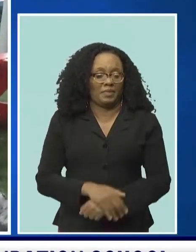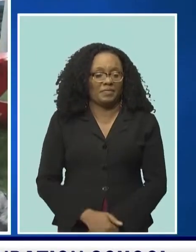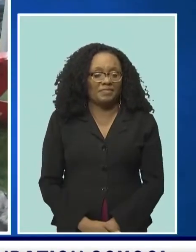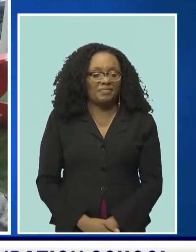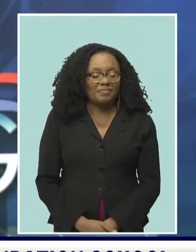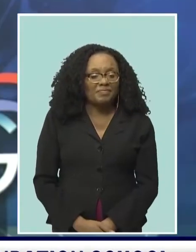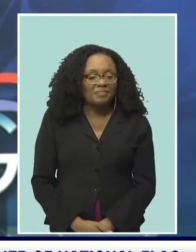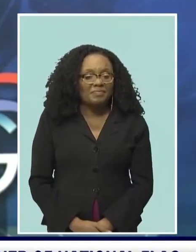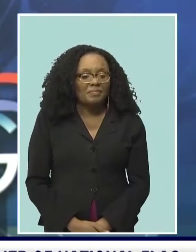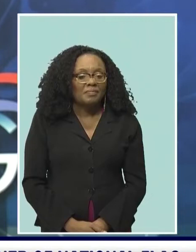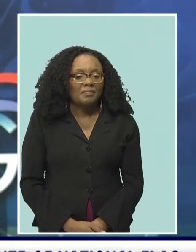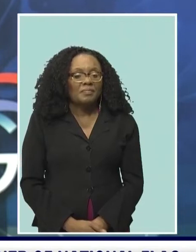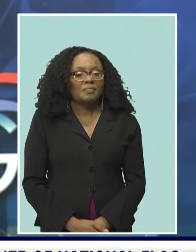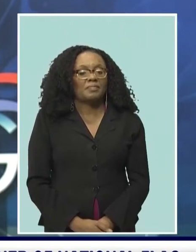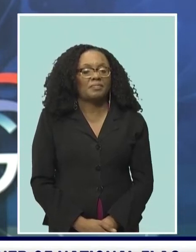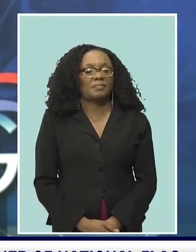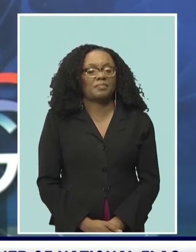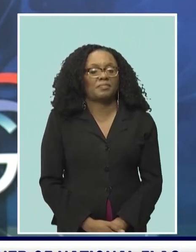News.